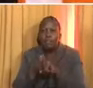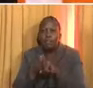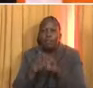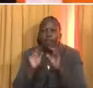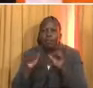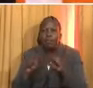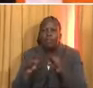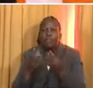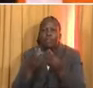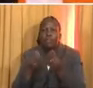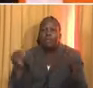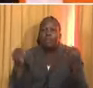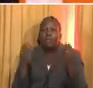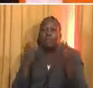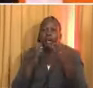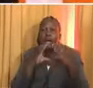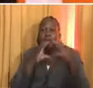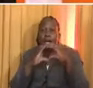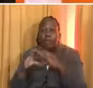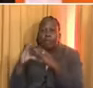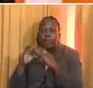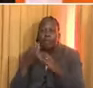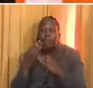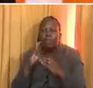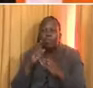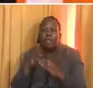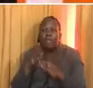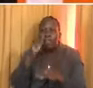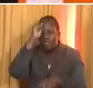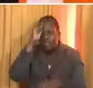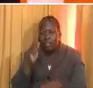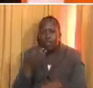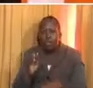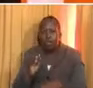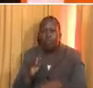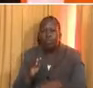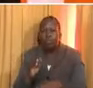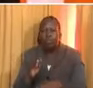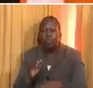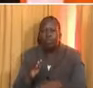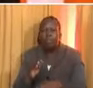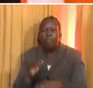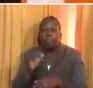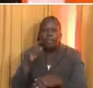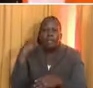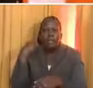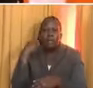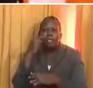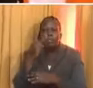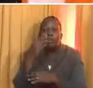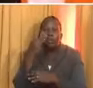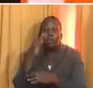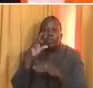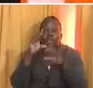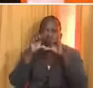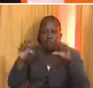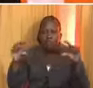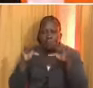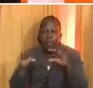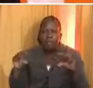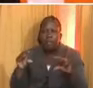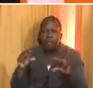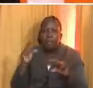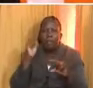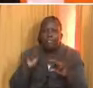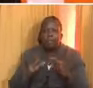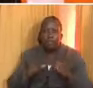agreement with the learned justices of the Court of Appeal that the second schedule to the bill was